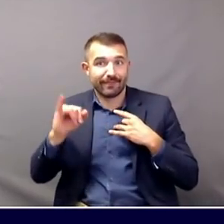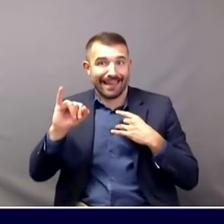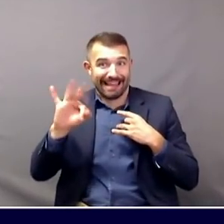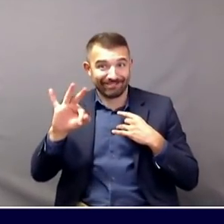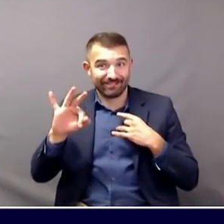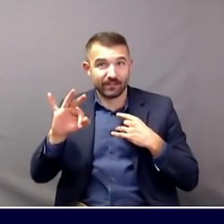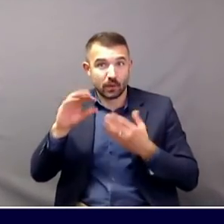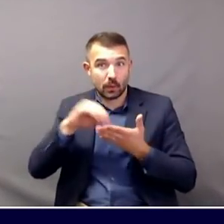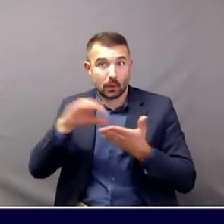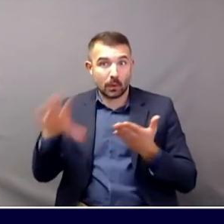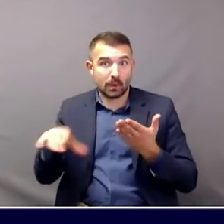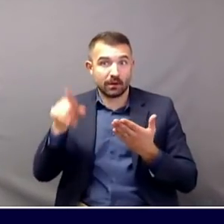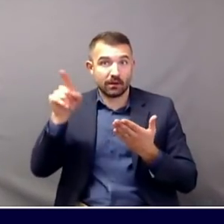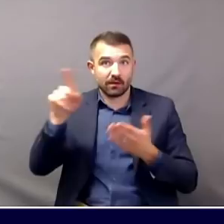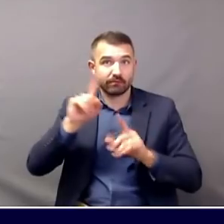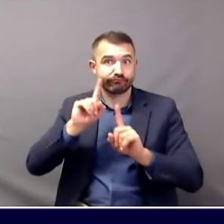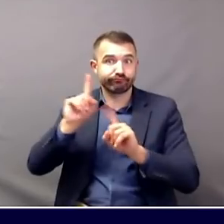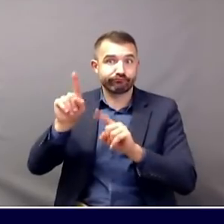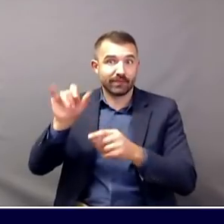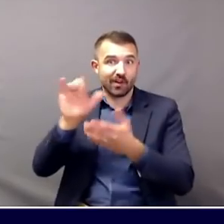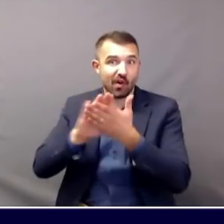state?